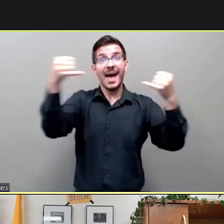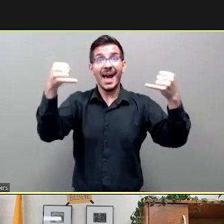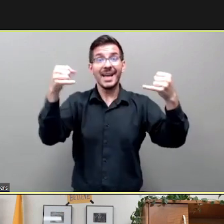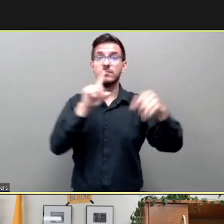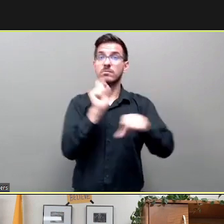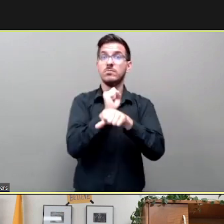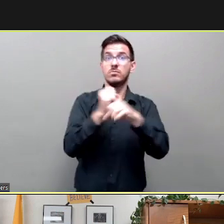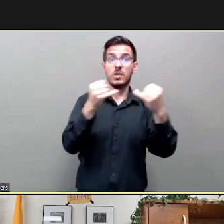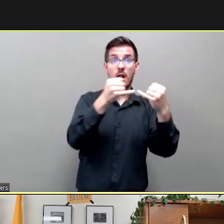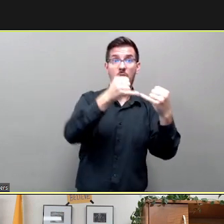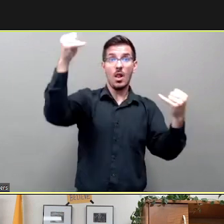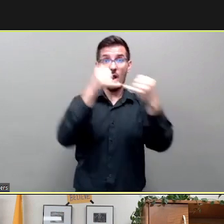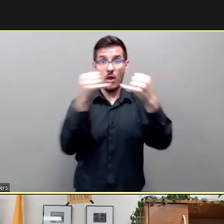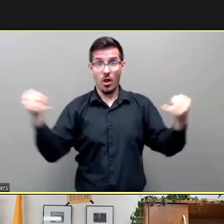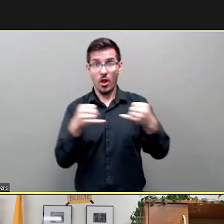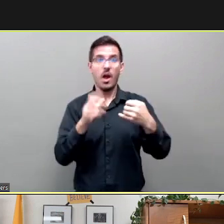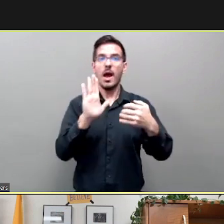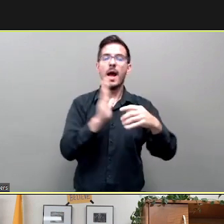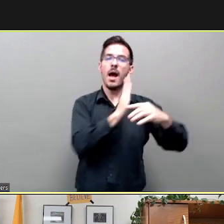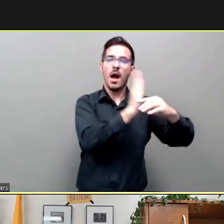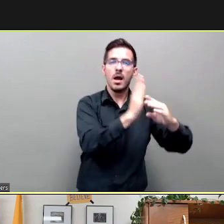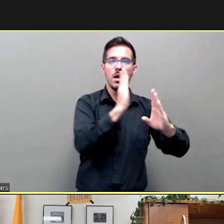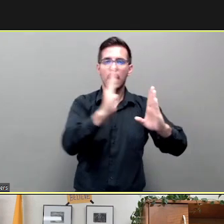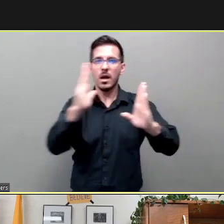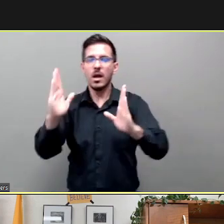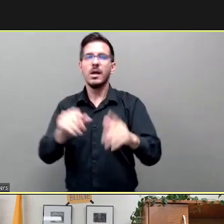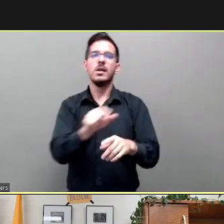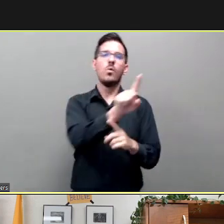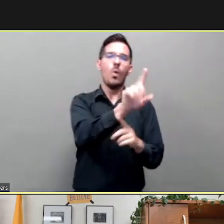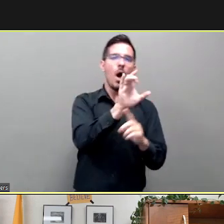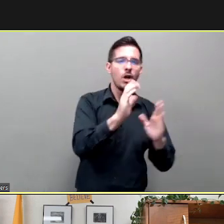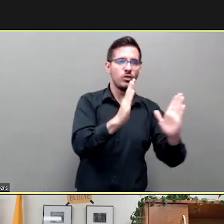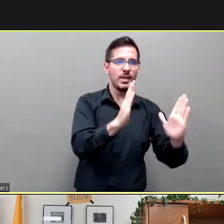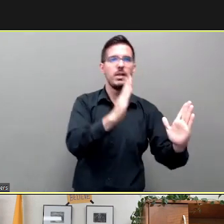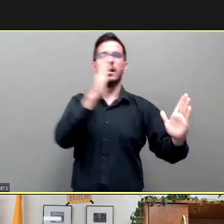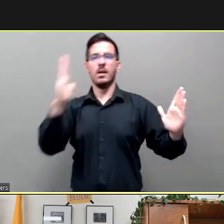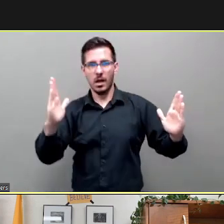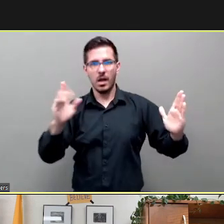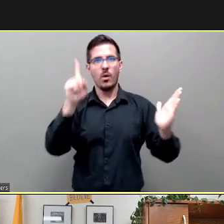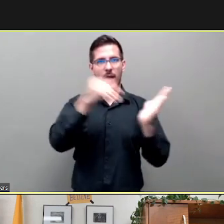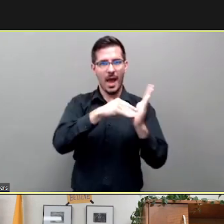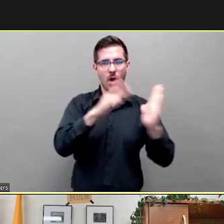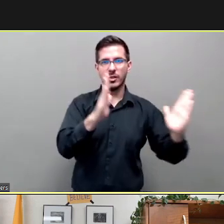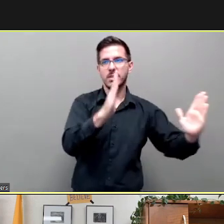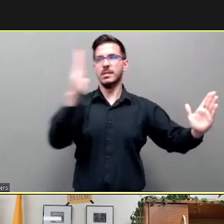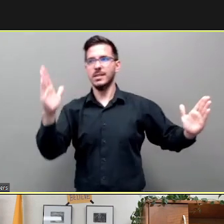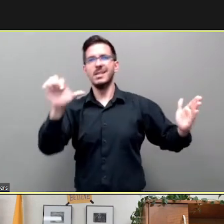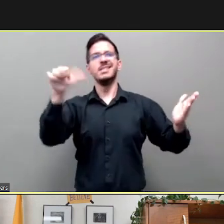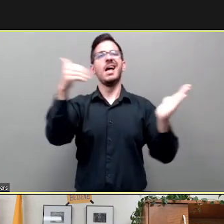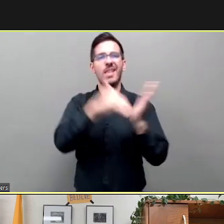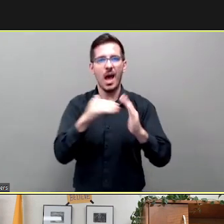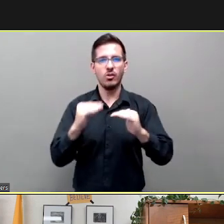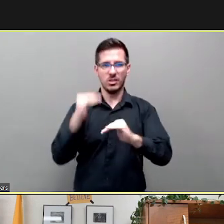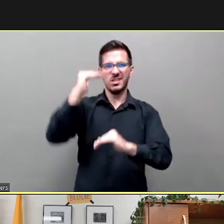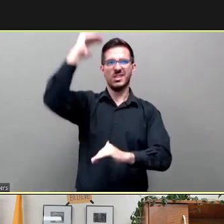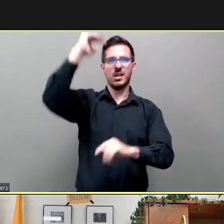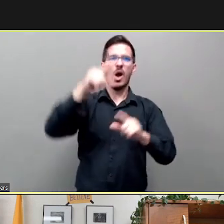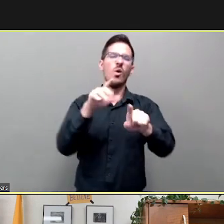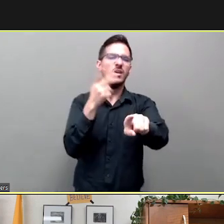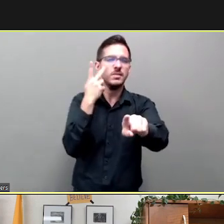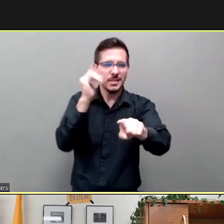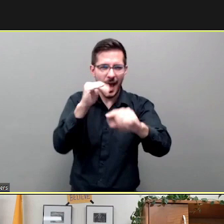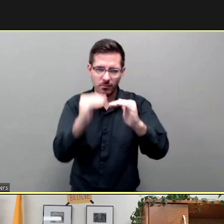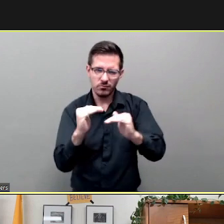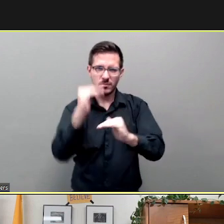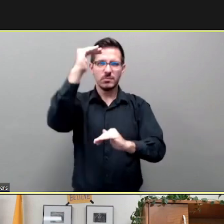spaced a factor of 10. So it goes from 100 to 1,000 to 10,000 to 100,000. That helps smooth out some of the, because if you look at